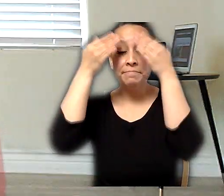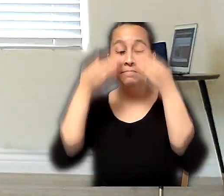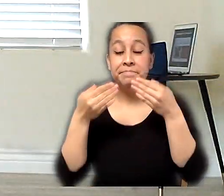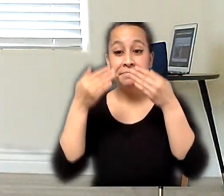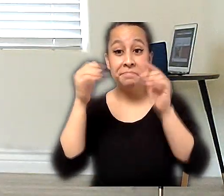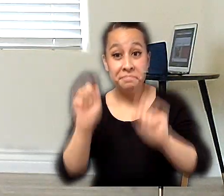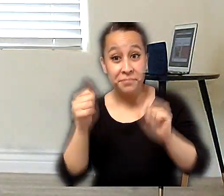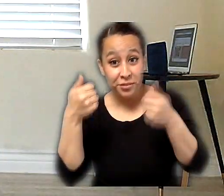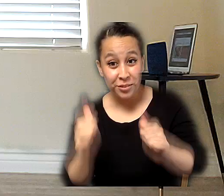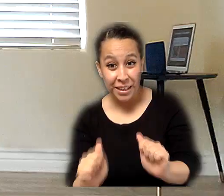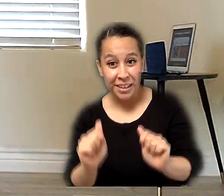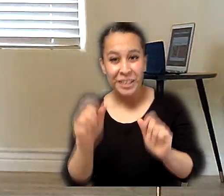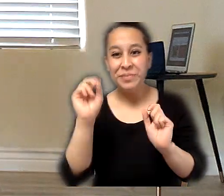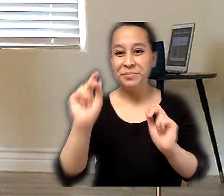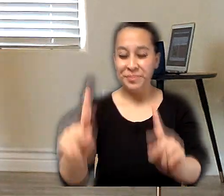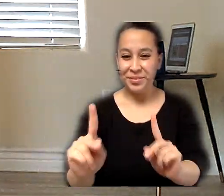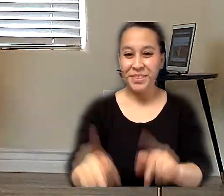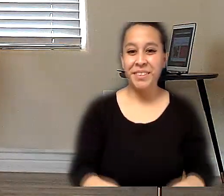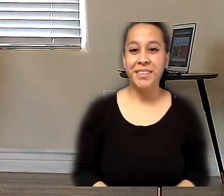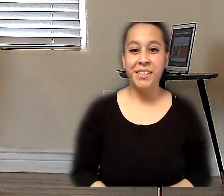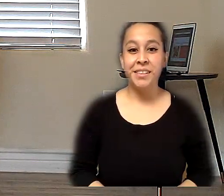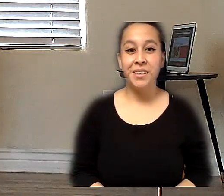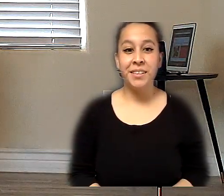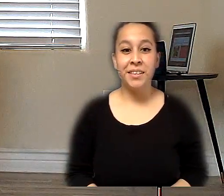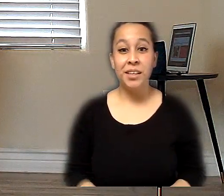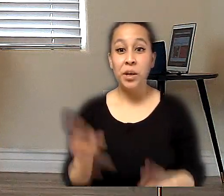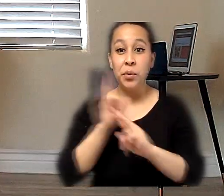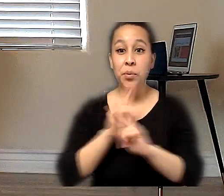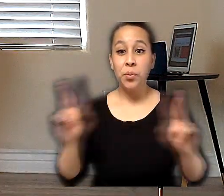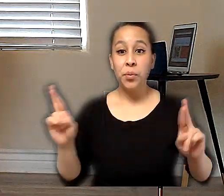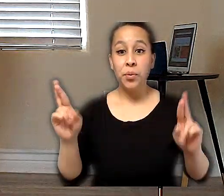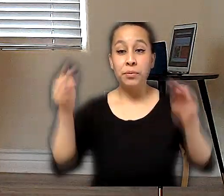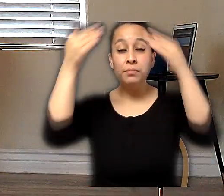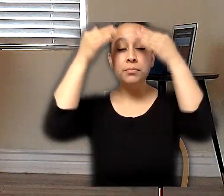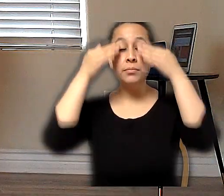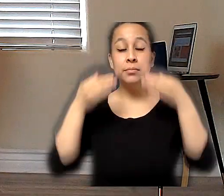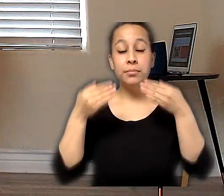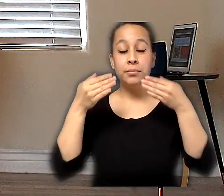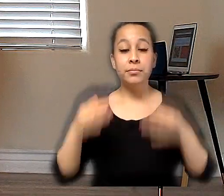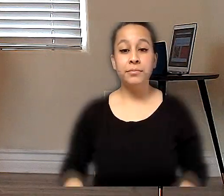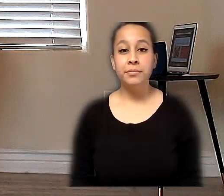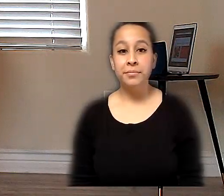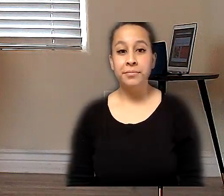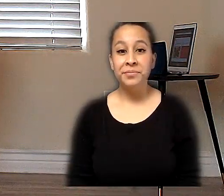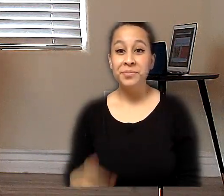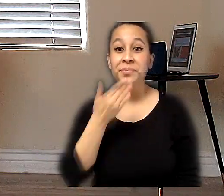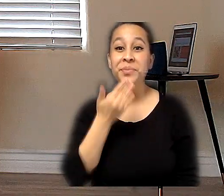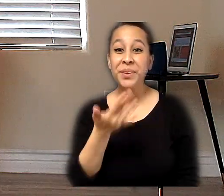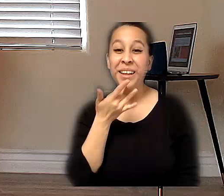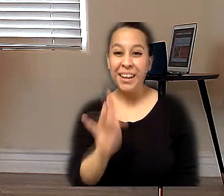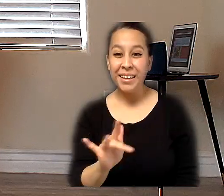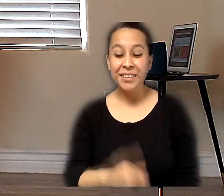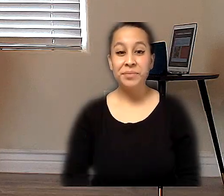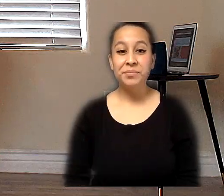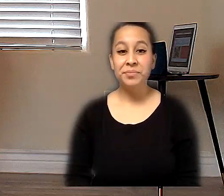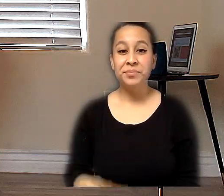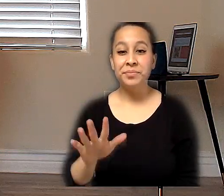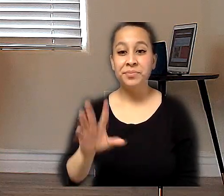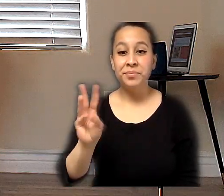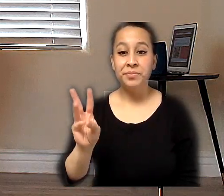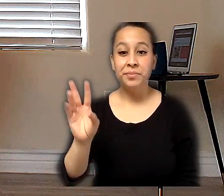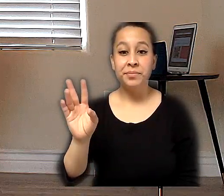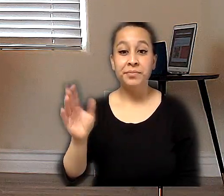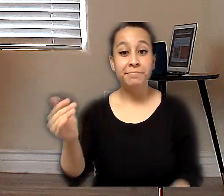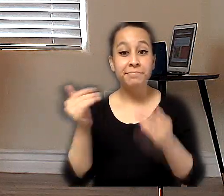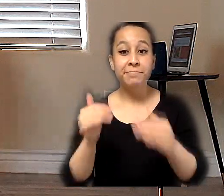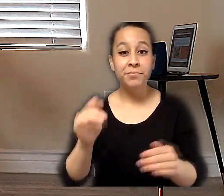Yeah? All right. Be ready. Close your eyes. Good luck.